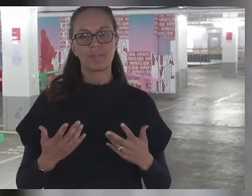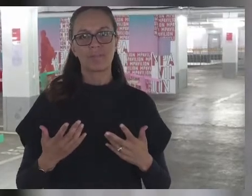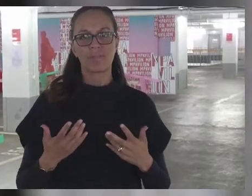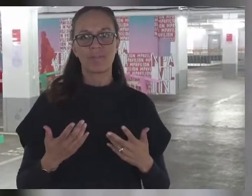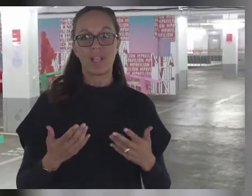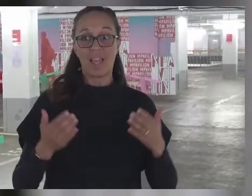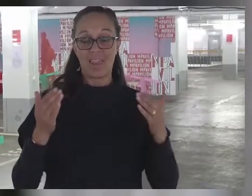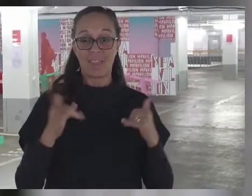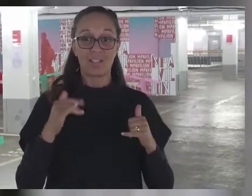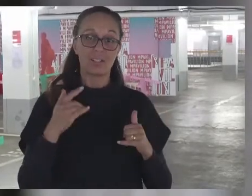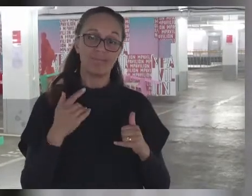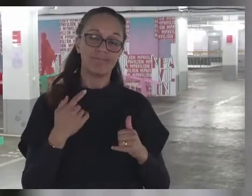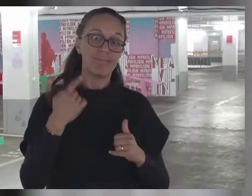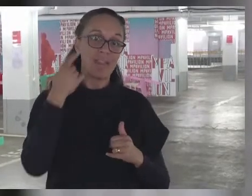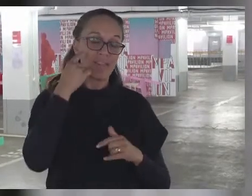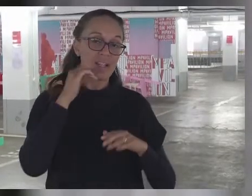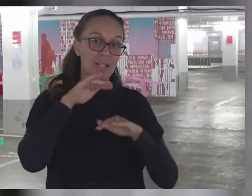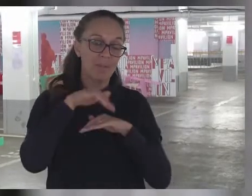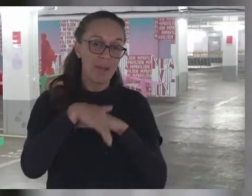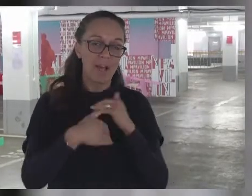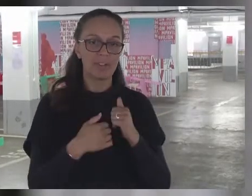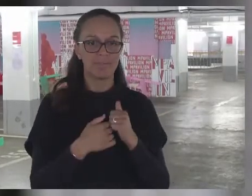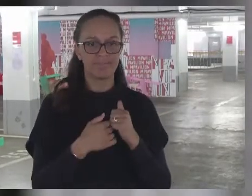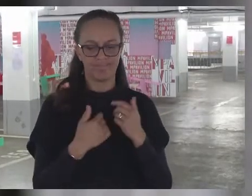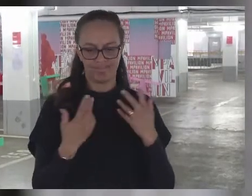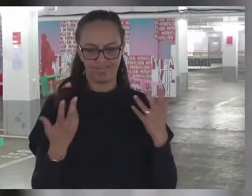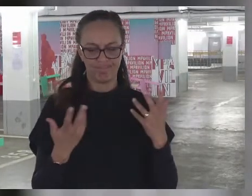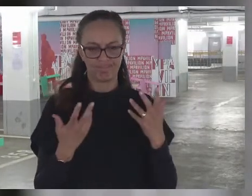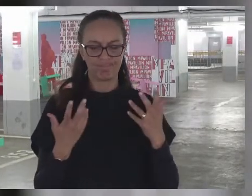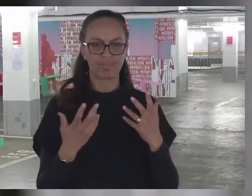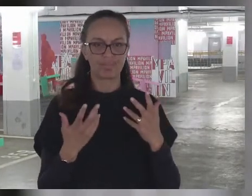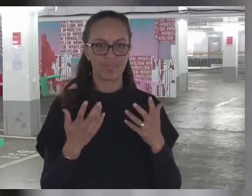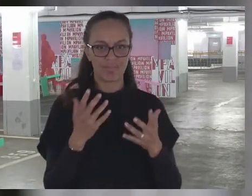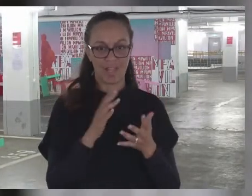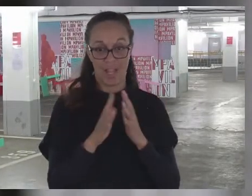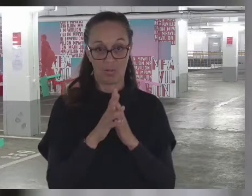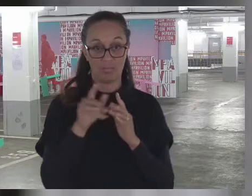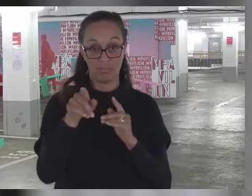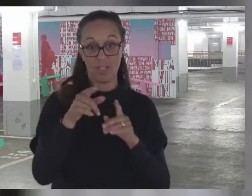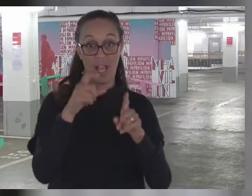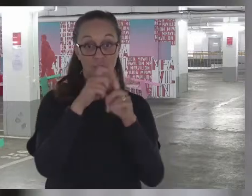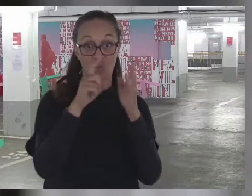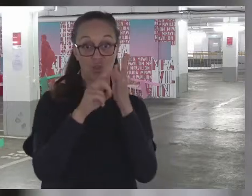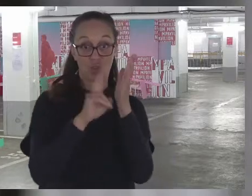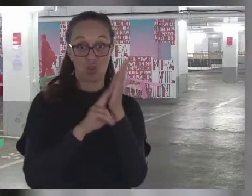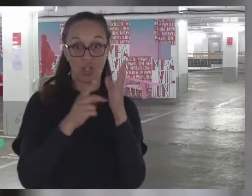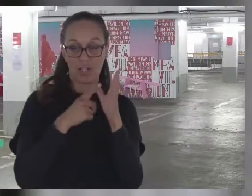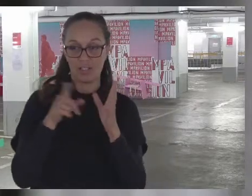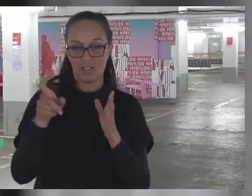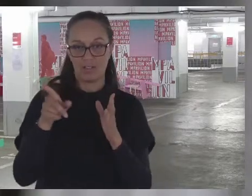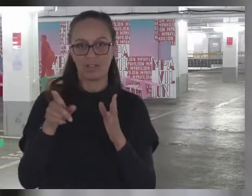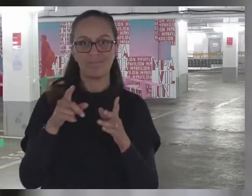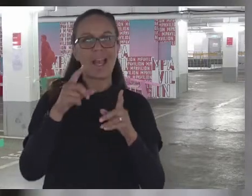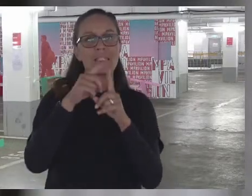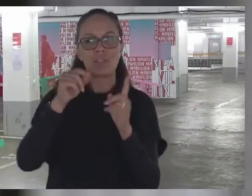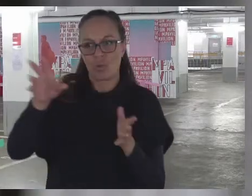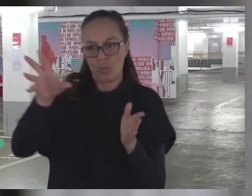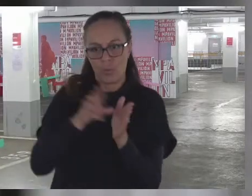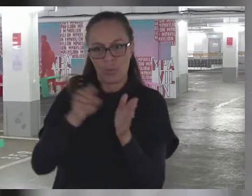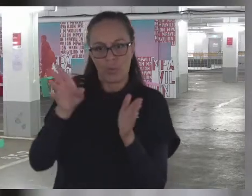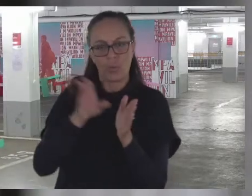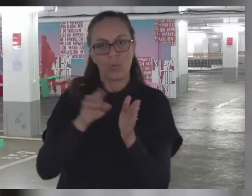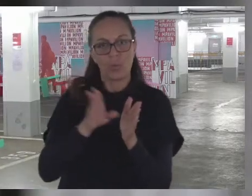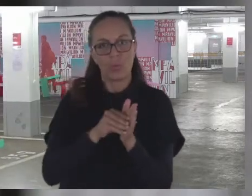to then think about, like, particularly how Donna records images digitally as opposed to